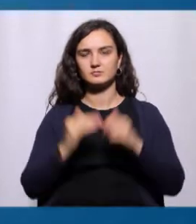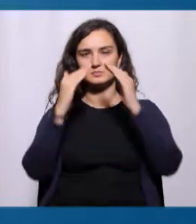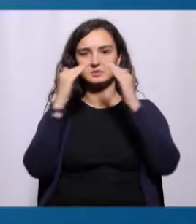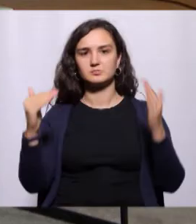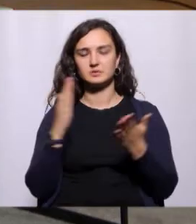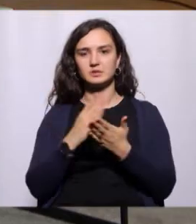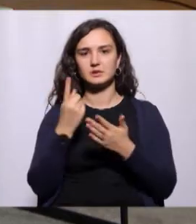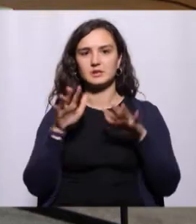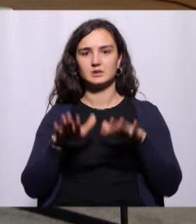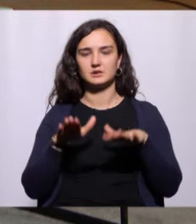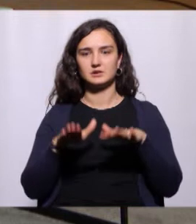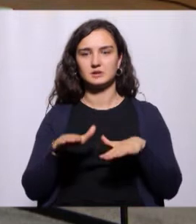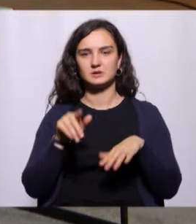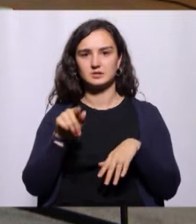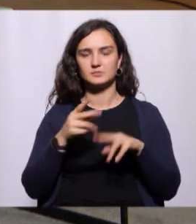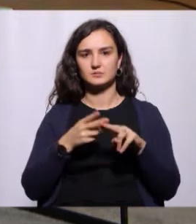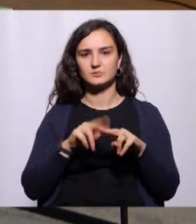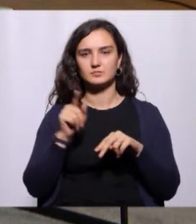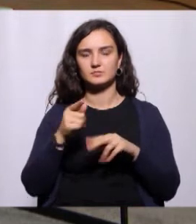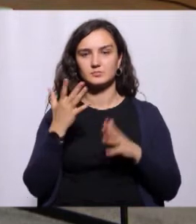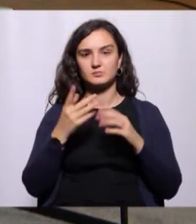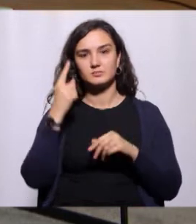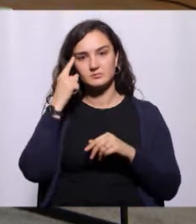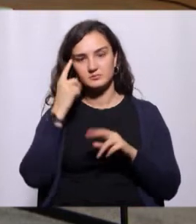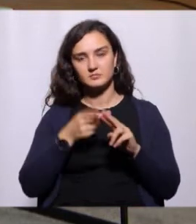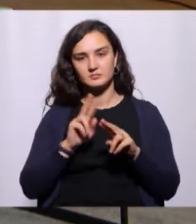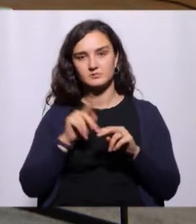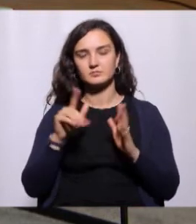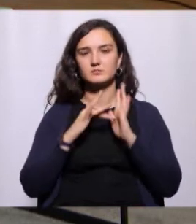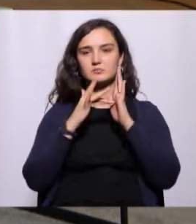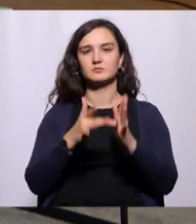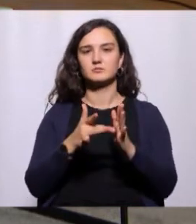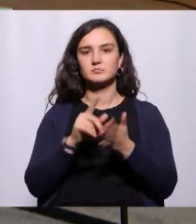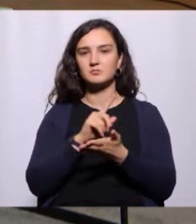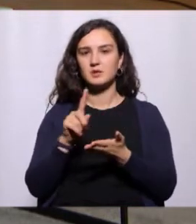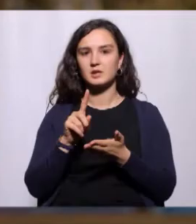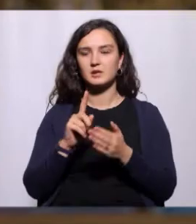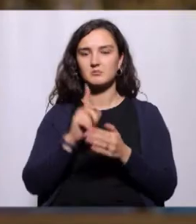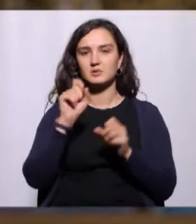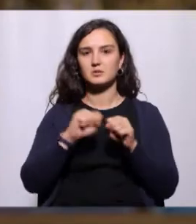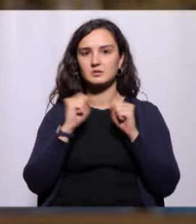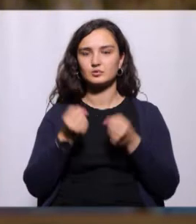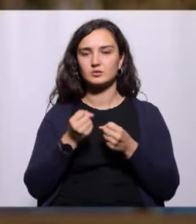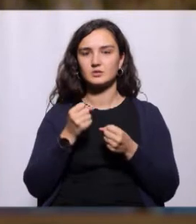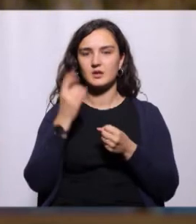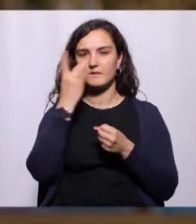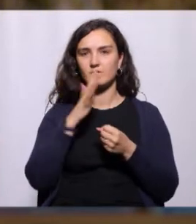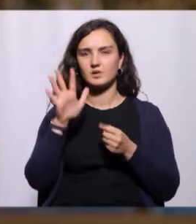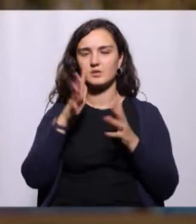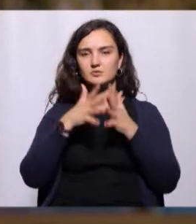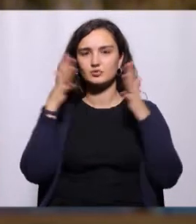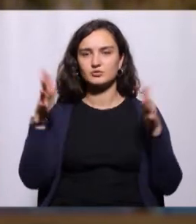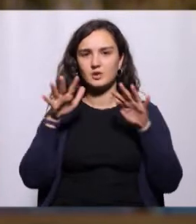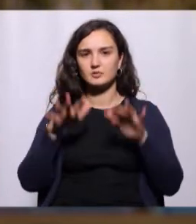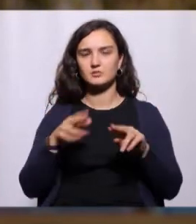are one place, so you might think it is a trip, but North Africa is a large